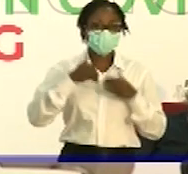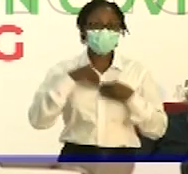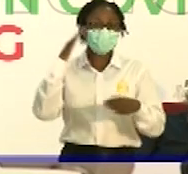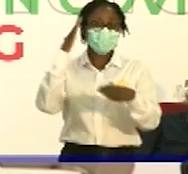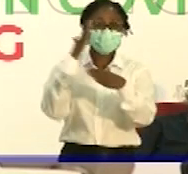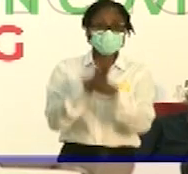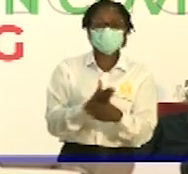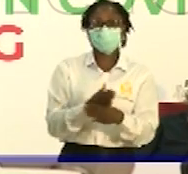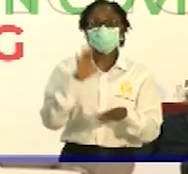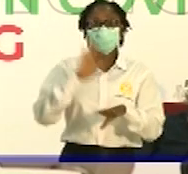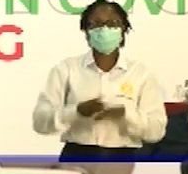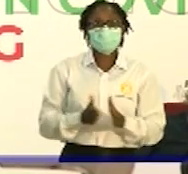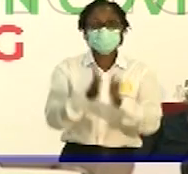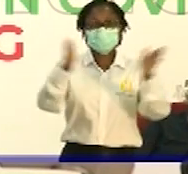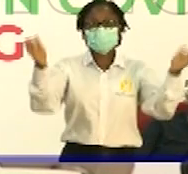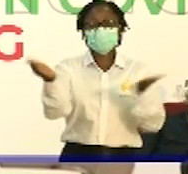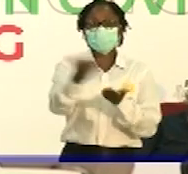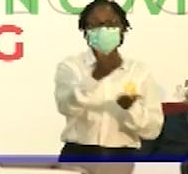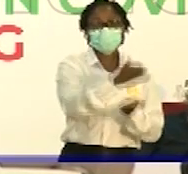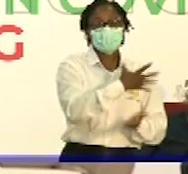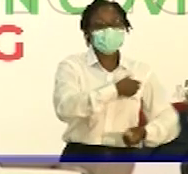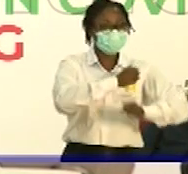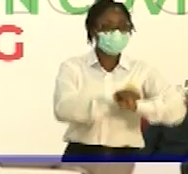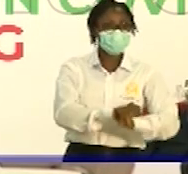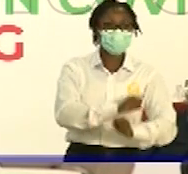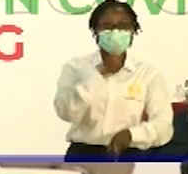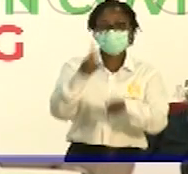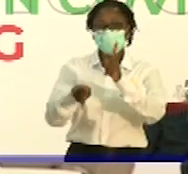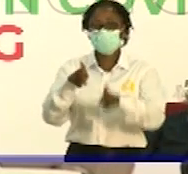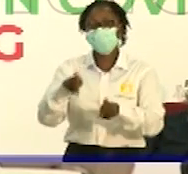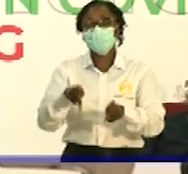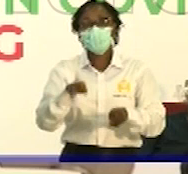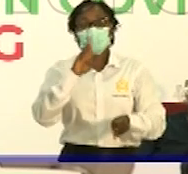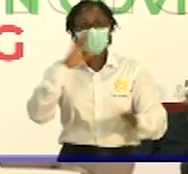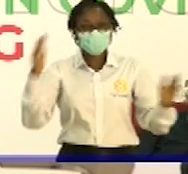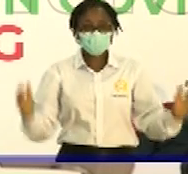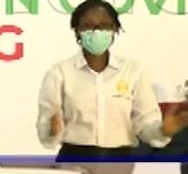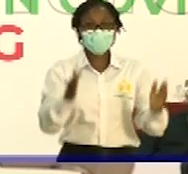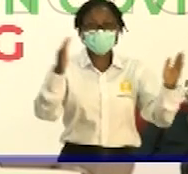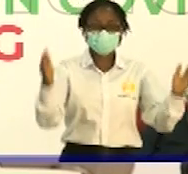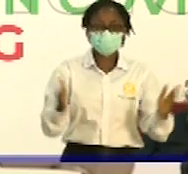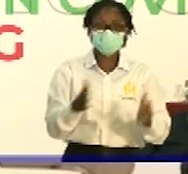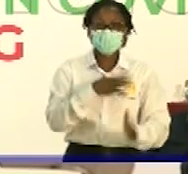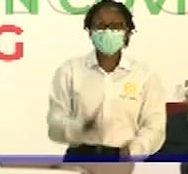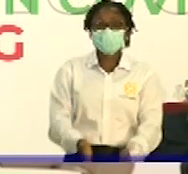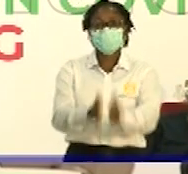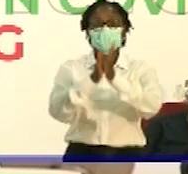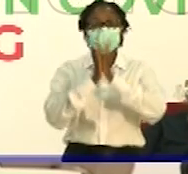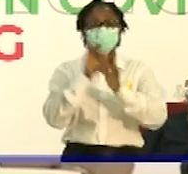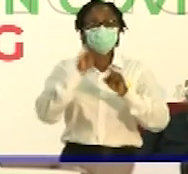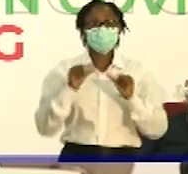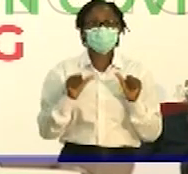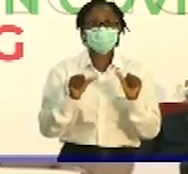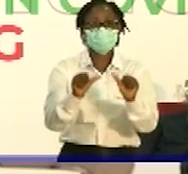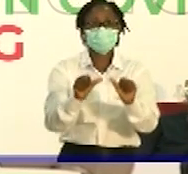gatherings, and the security agencies have been encouraged and asked to continue to